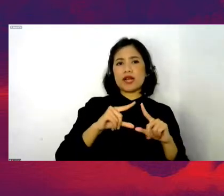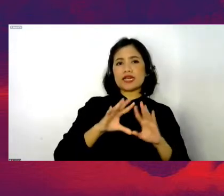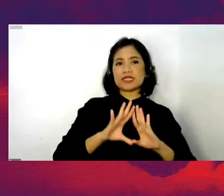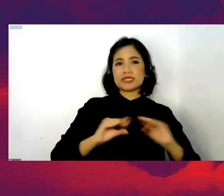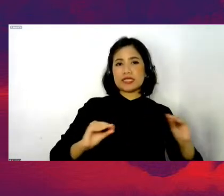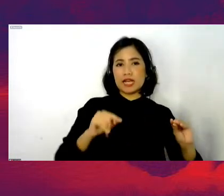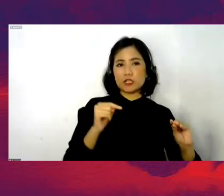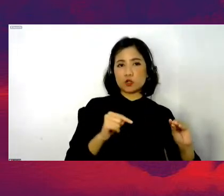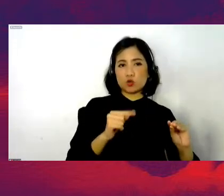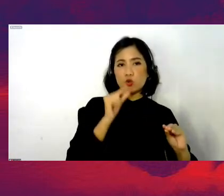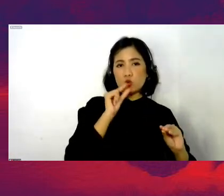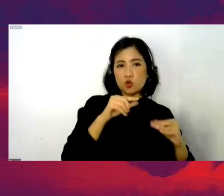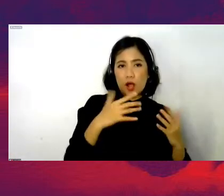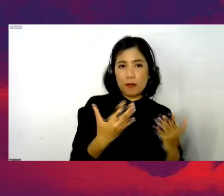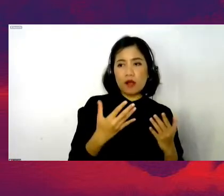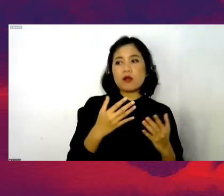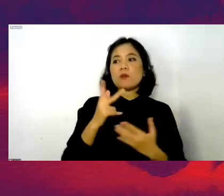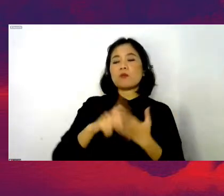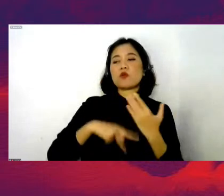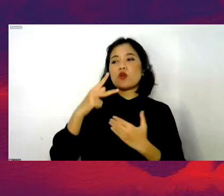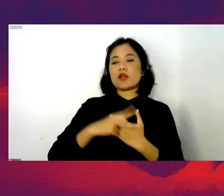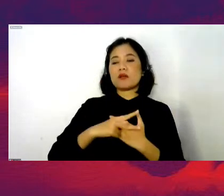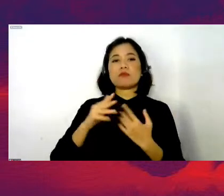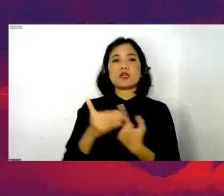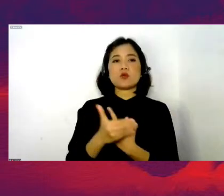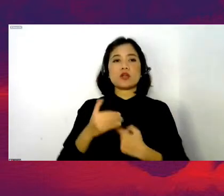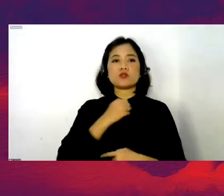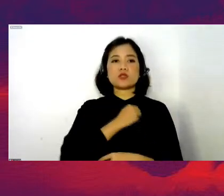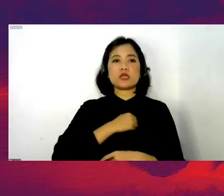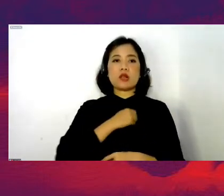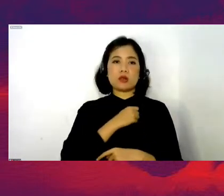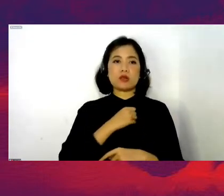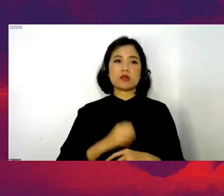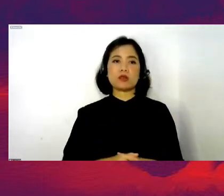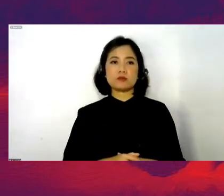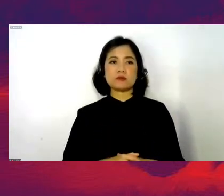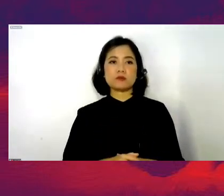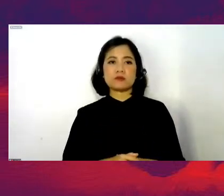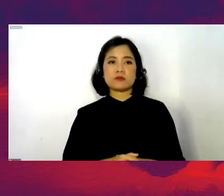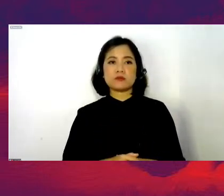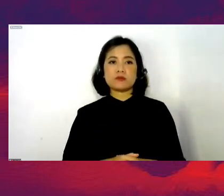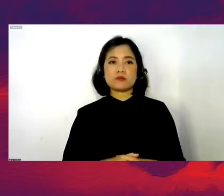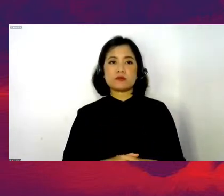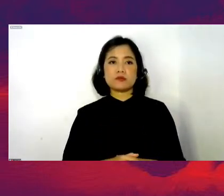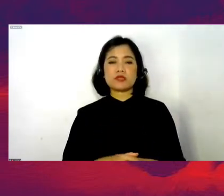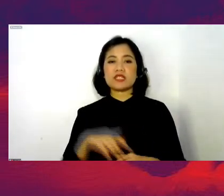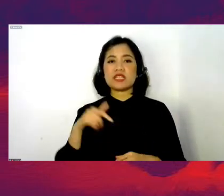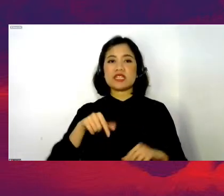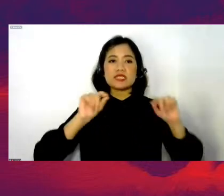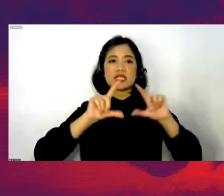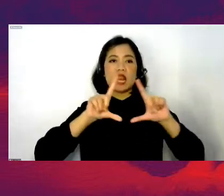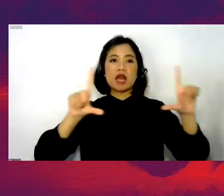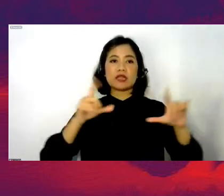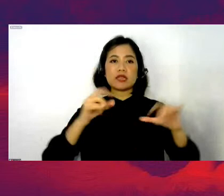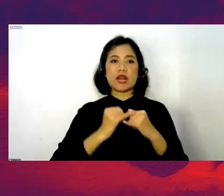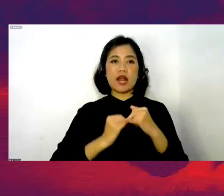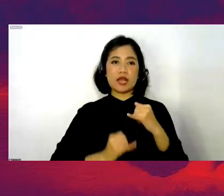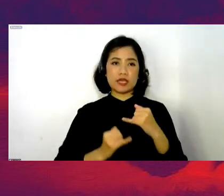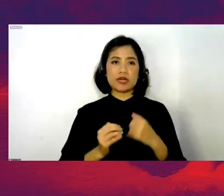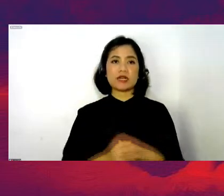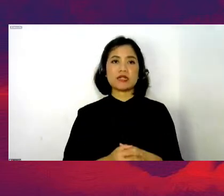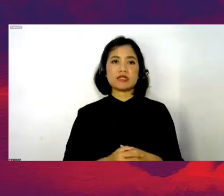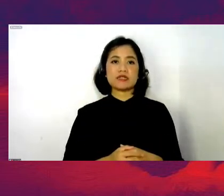on how you would like to define. You can define poverty $5, $3, $2. To me, what matters is actually the change over